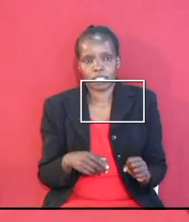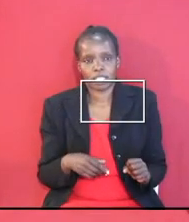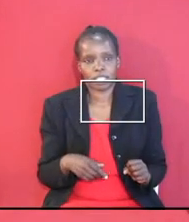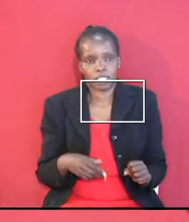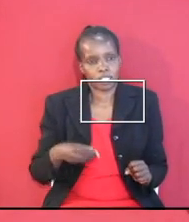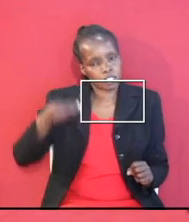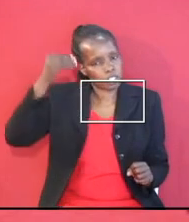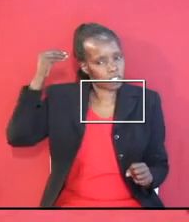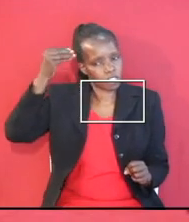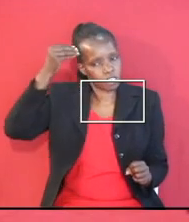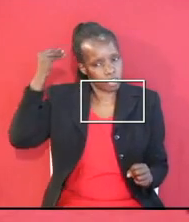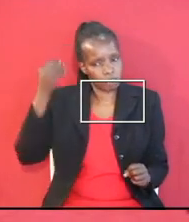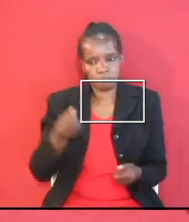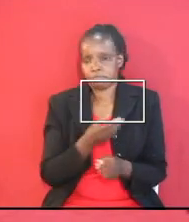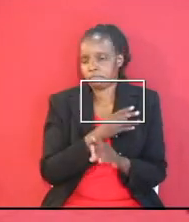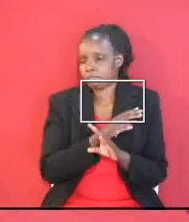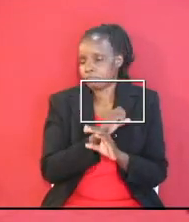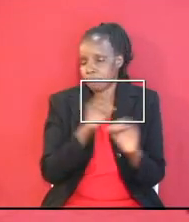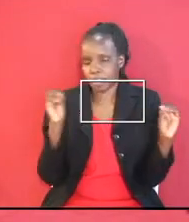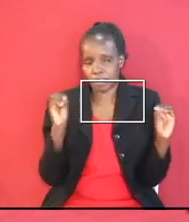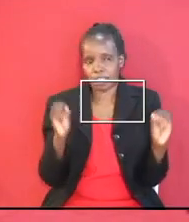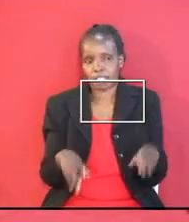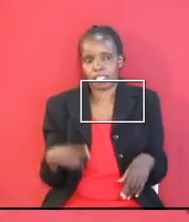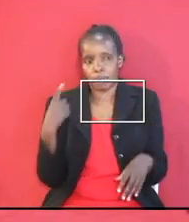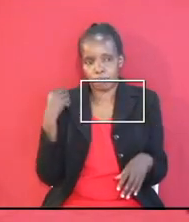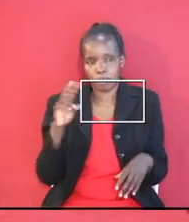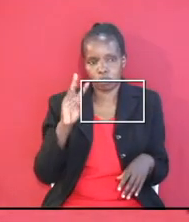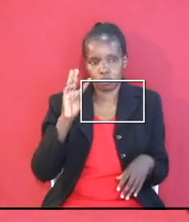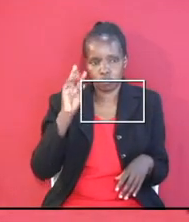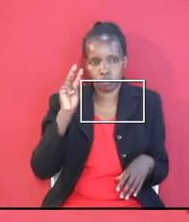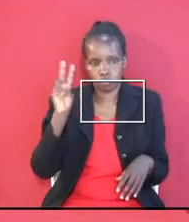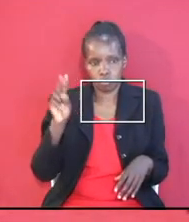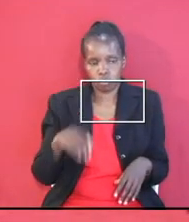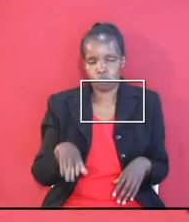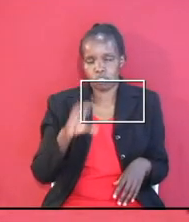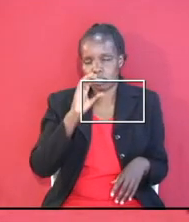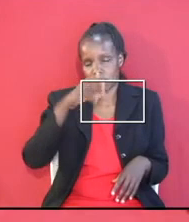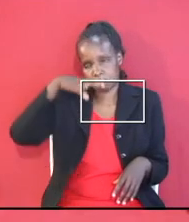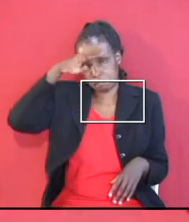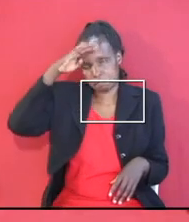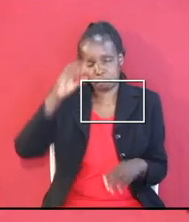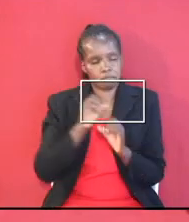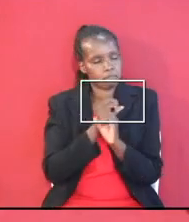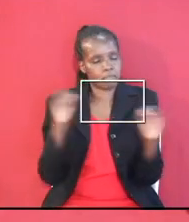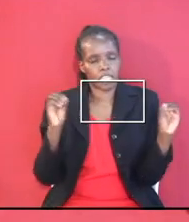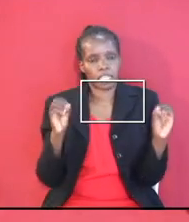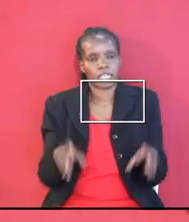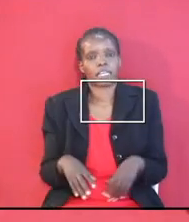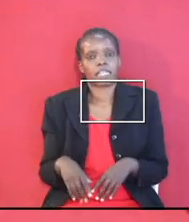should not cut his hair. Uh-huh. Should not cut his hair. Number two, should not drink alcohol. Number